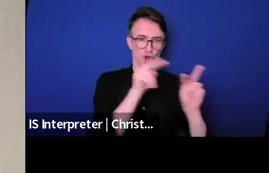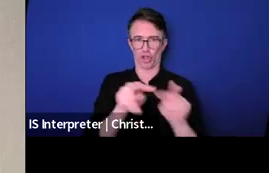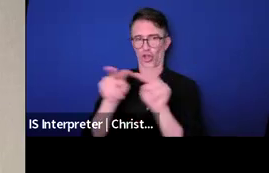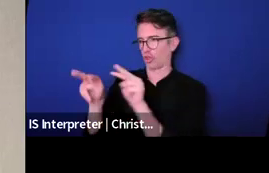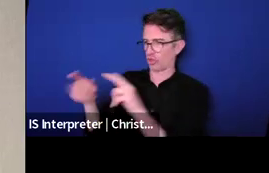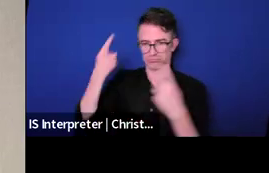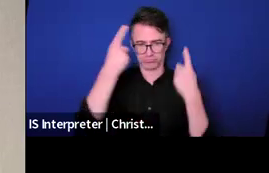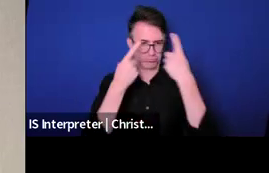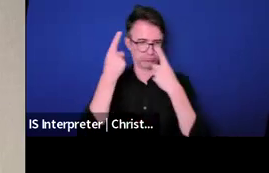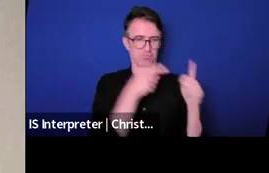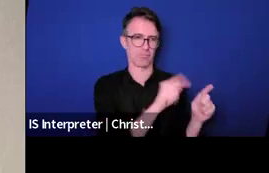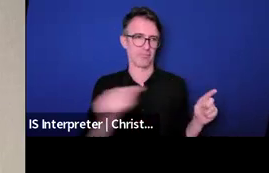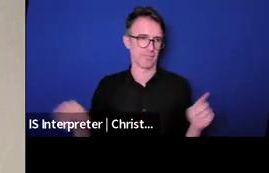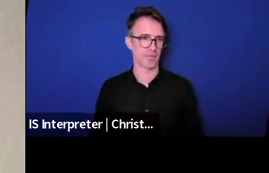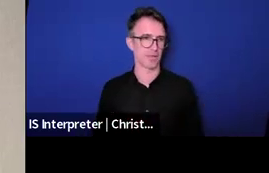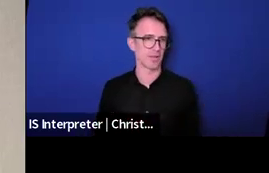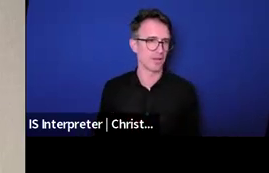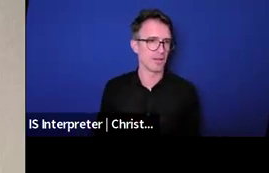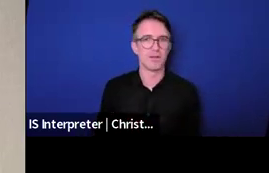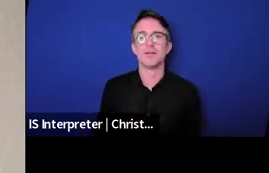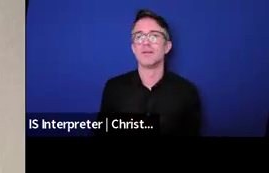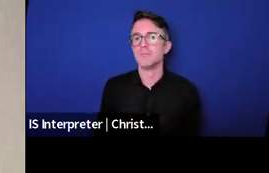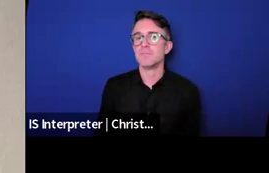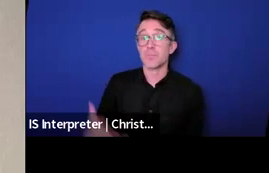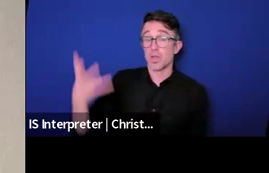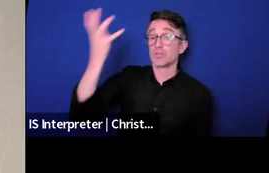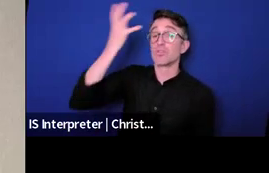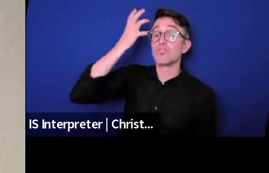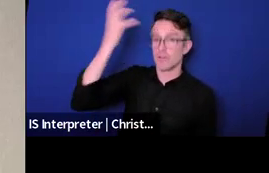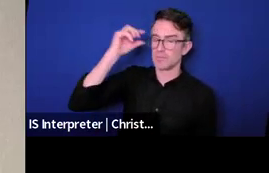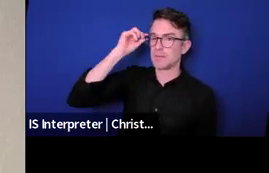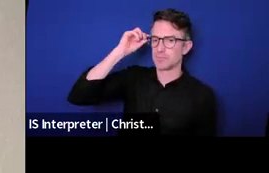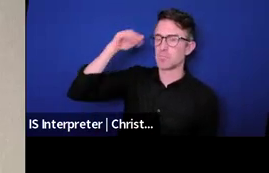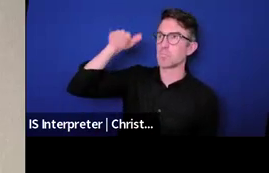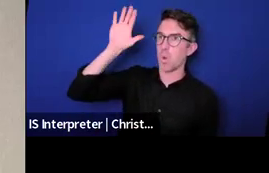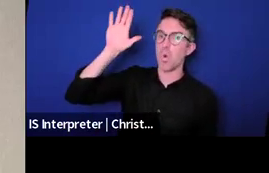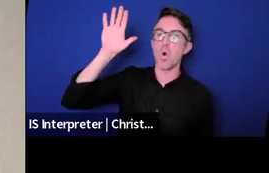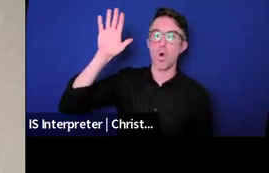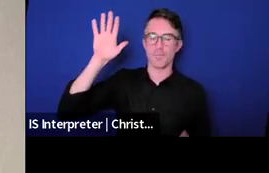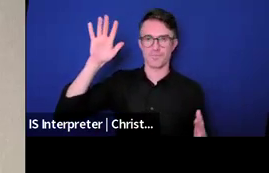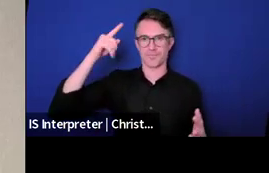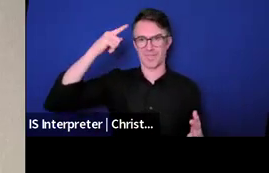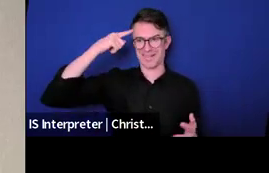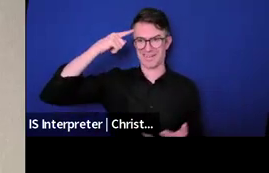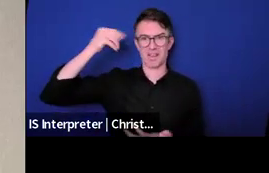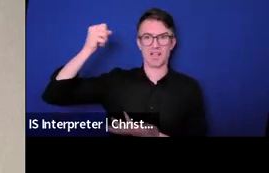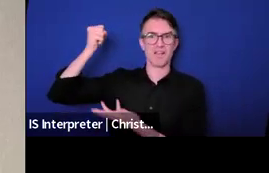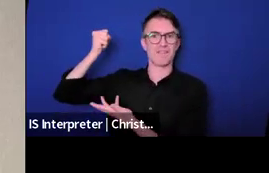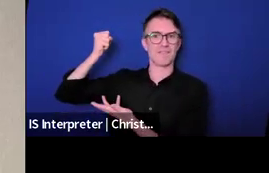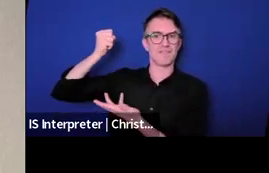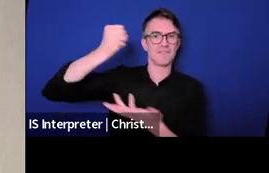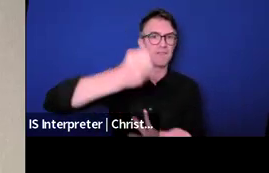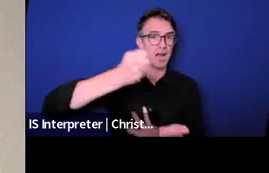is also shifting towards voucher-based support, but in order to do this, together with our